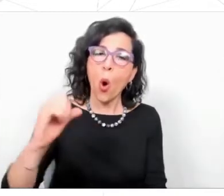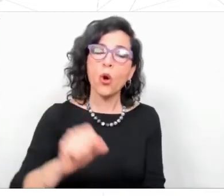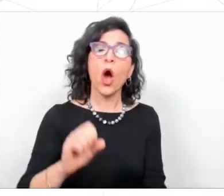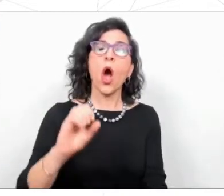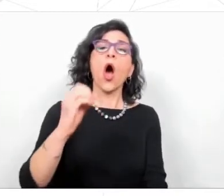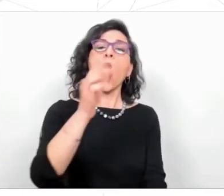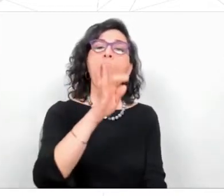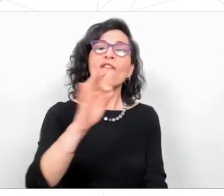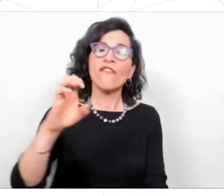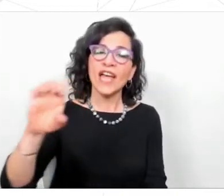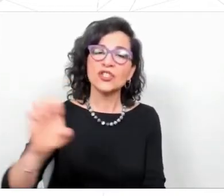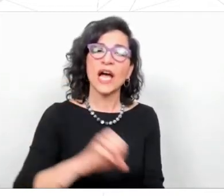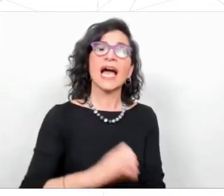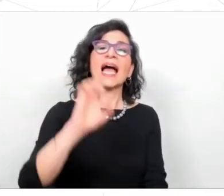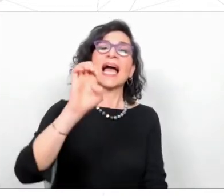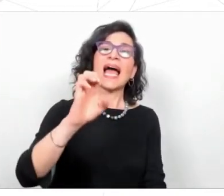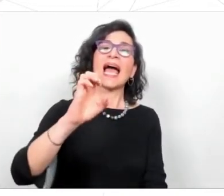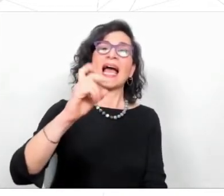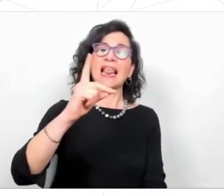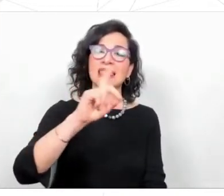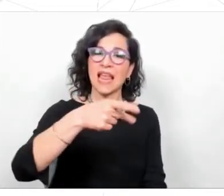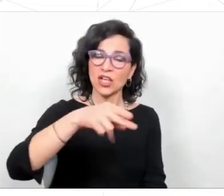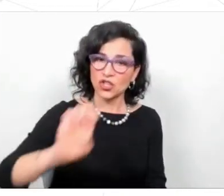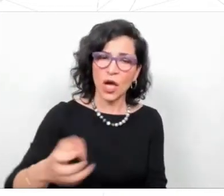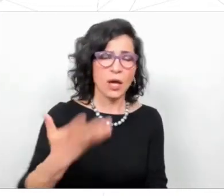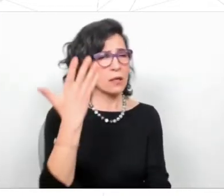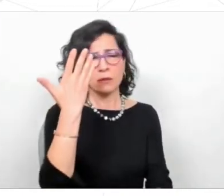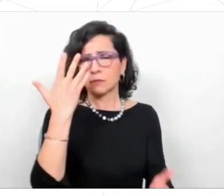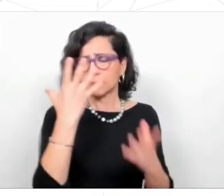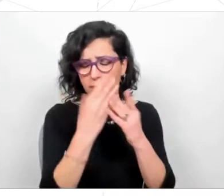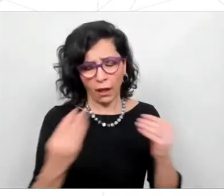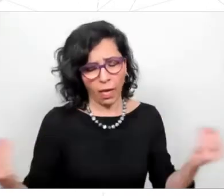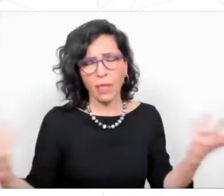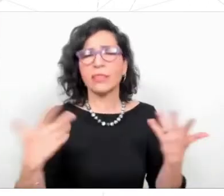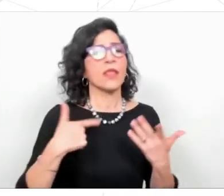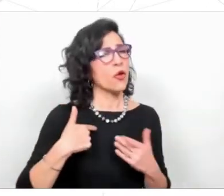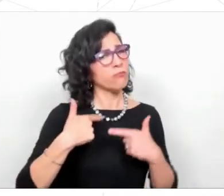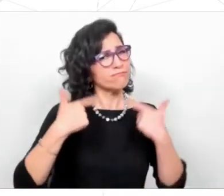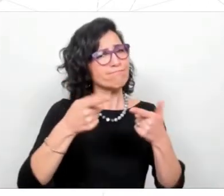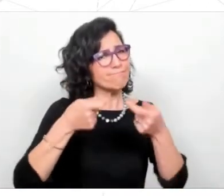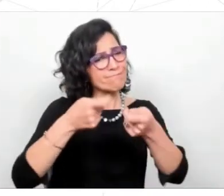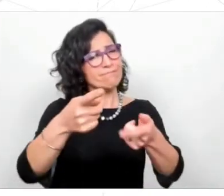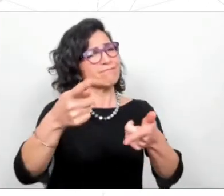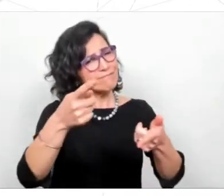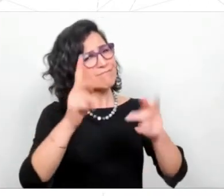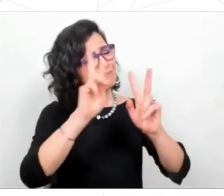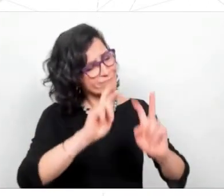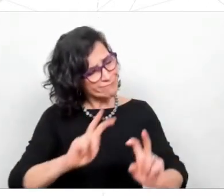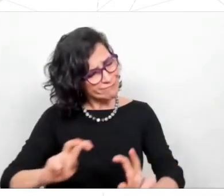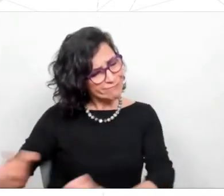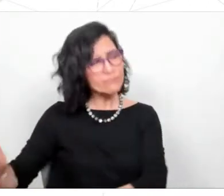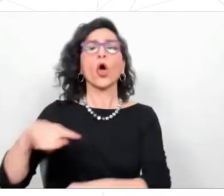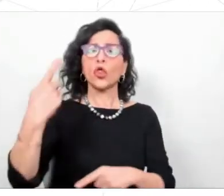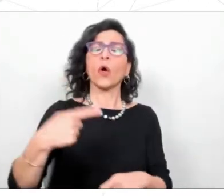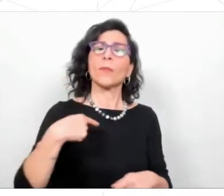Outlook, all of the Office suite, Edge, tons of things available. I encourage you to go and explore those more, and I